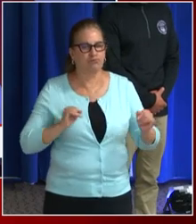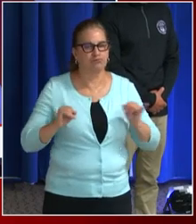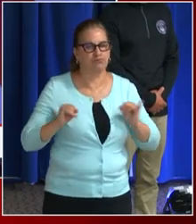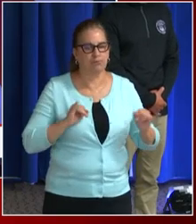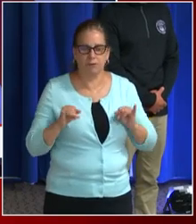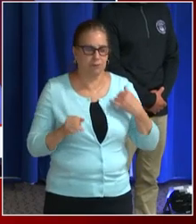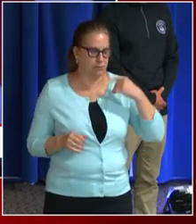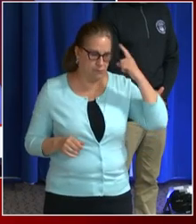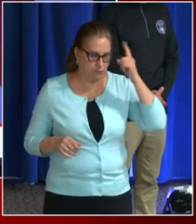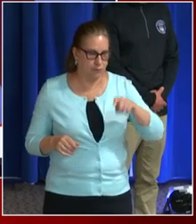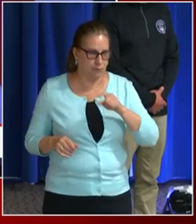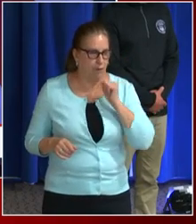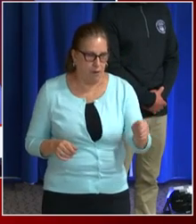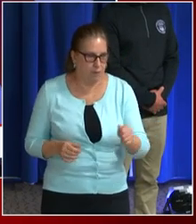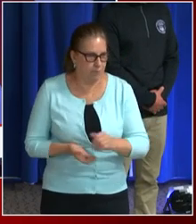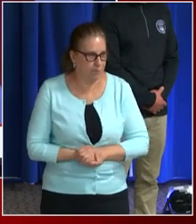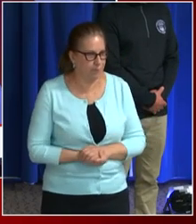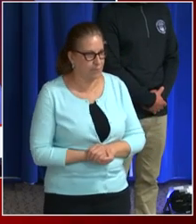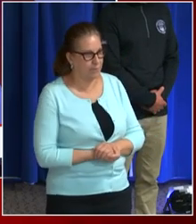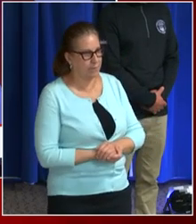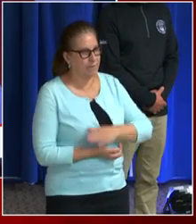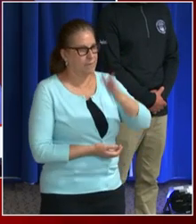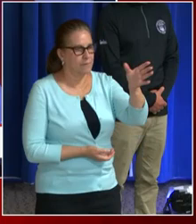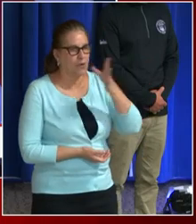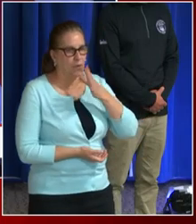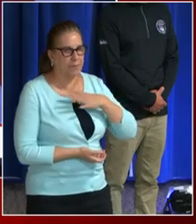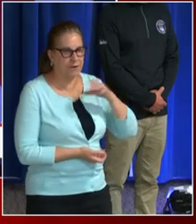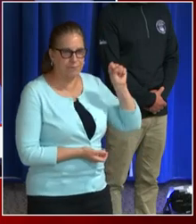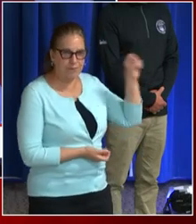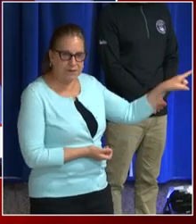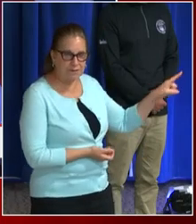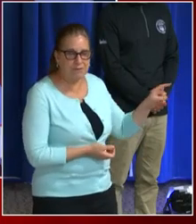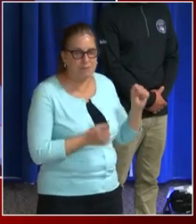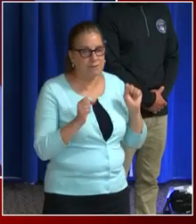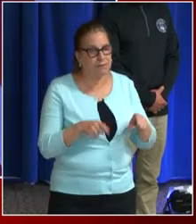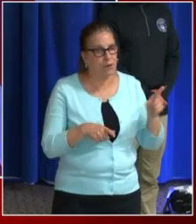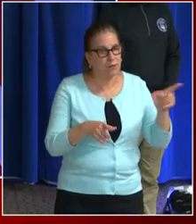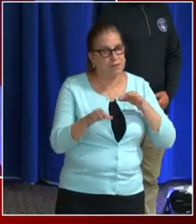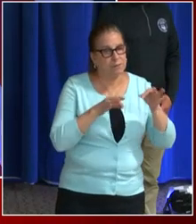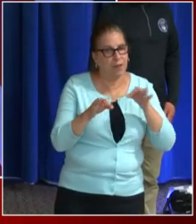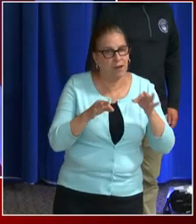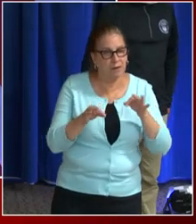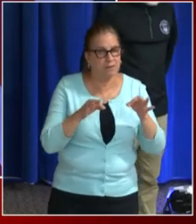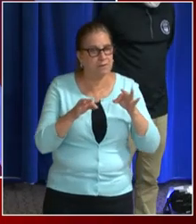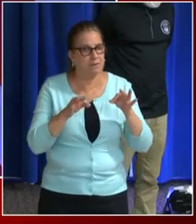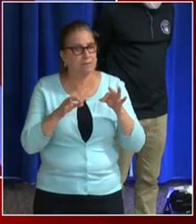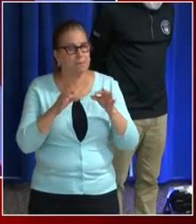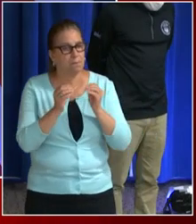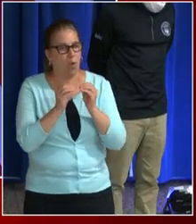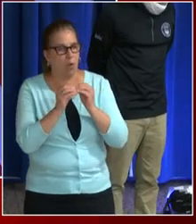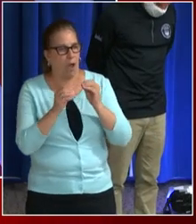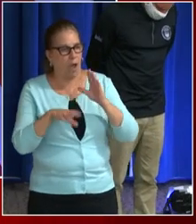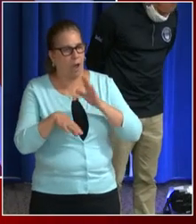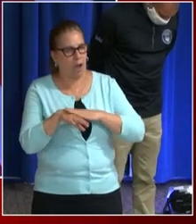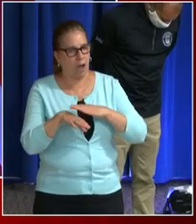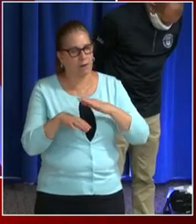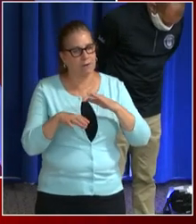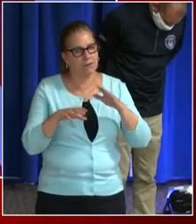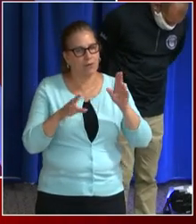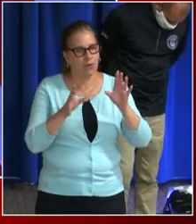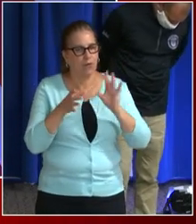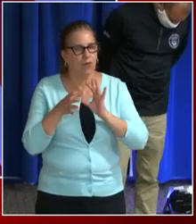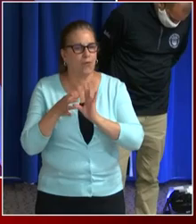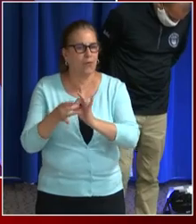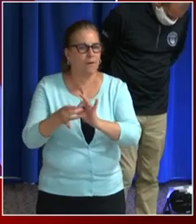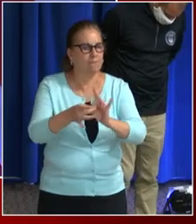Chief Newsham, could you explain the role of Unified Command, what triggers it, what law enforcement agency, who's in charge